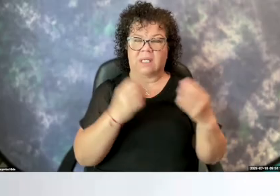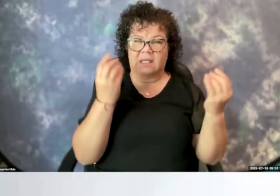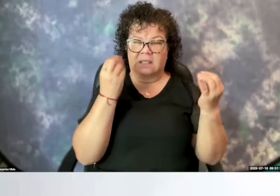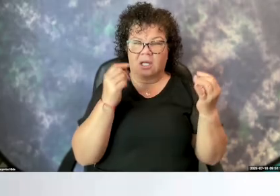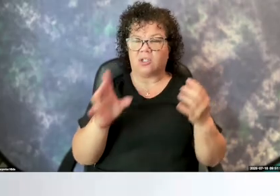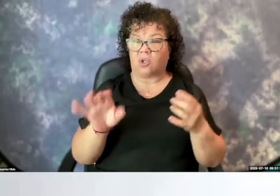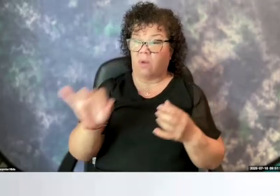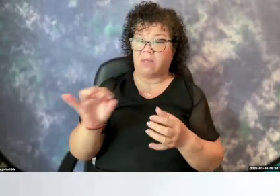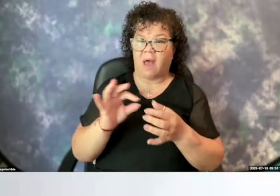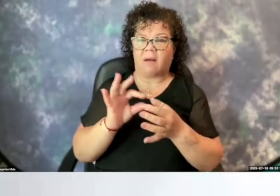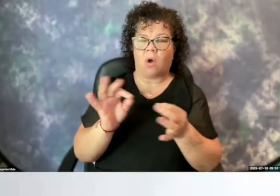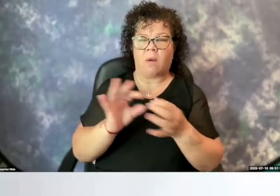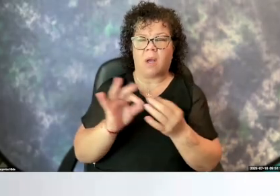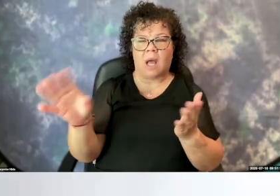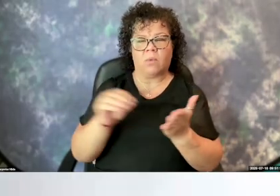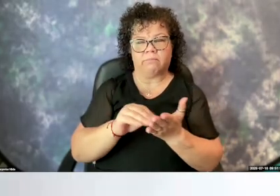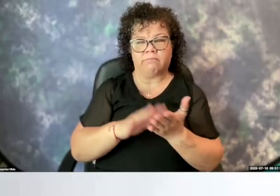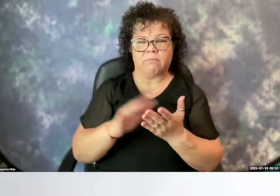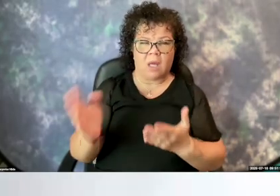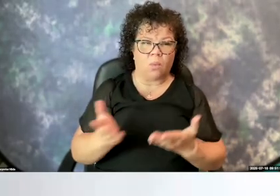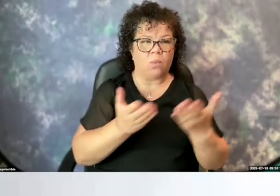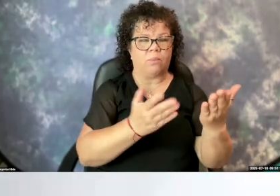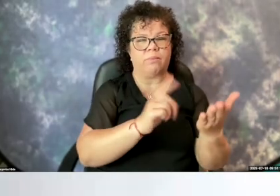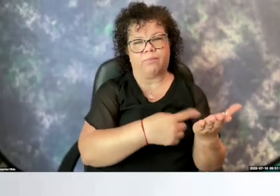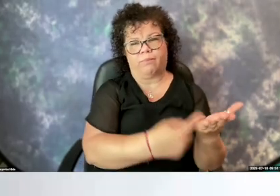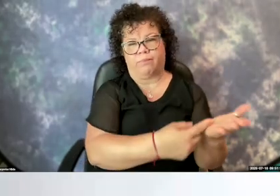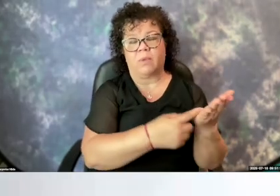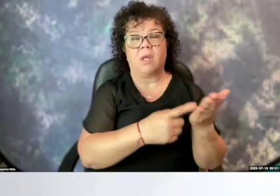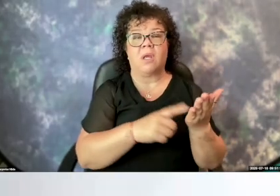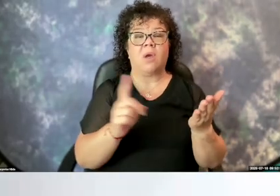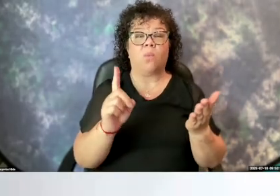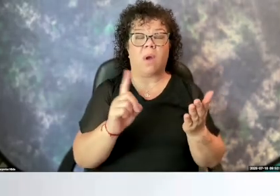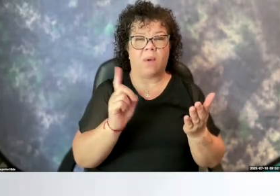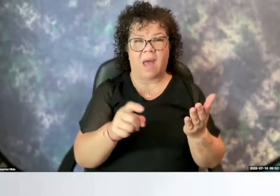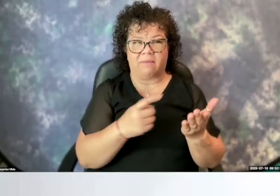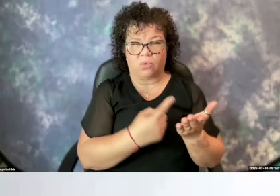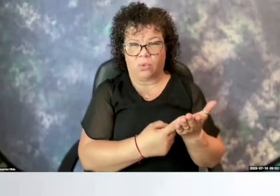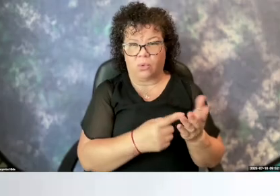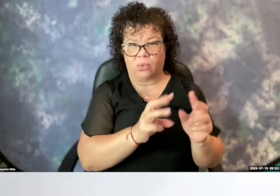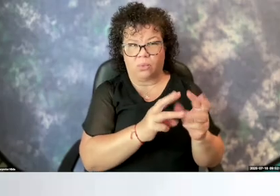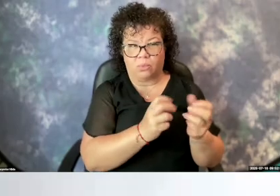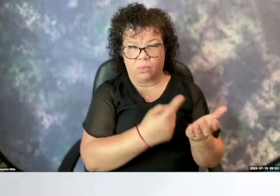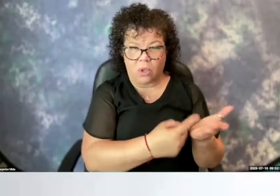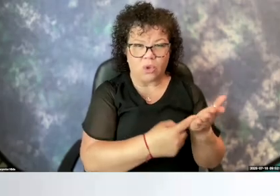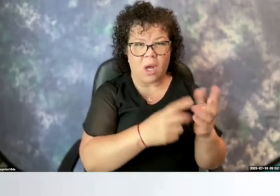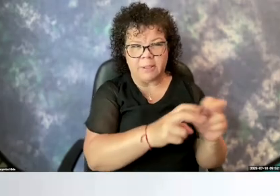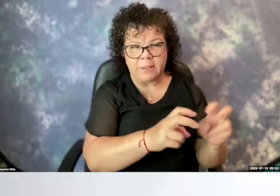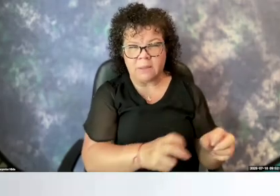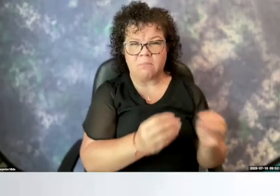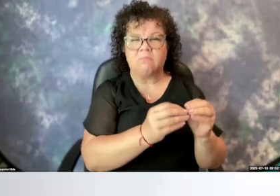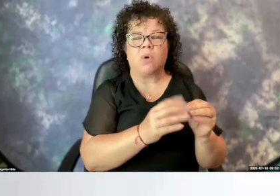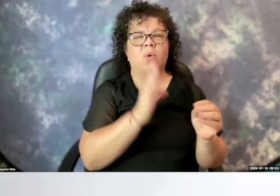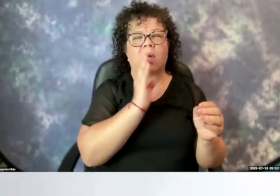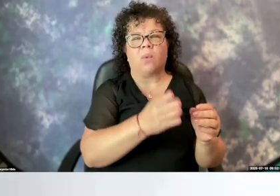take it back and discuss internally. And then where appropriate, if we do need to workshop it, we will. But again, these